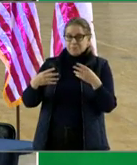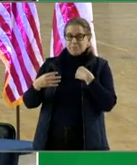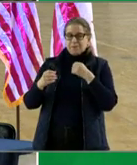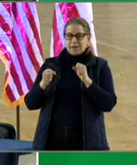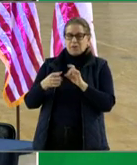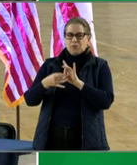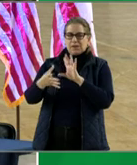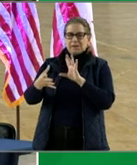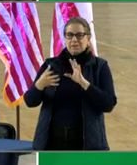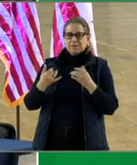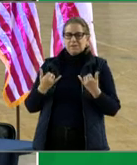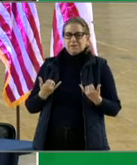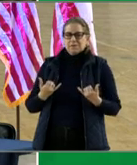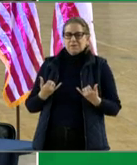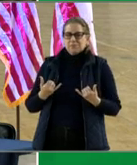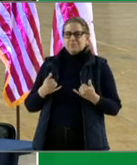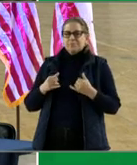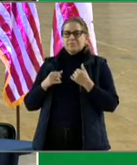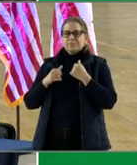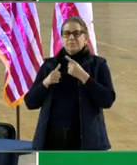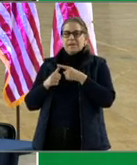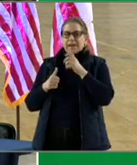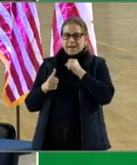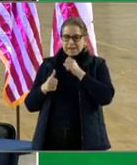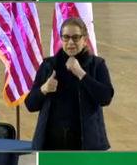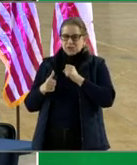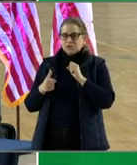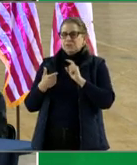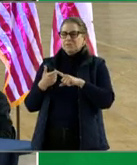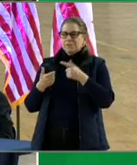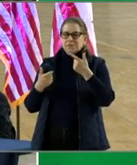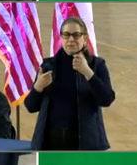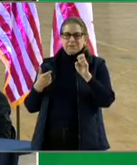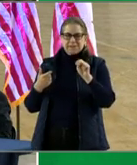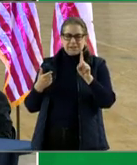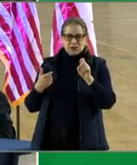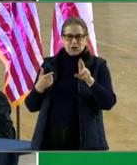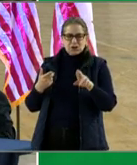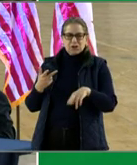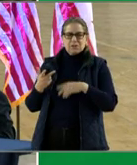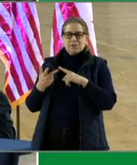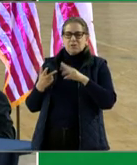age groups, gender, ward of the residents,